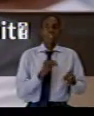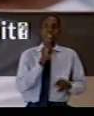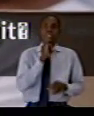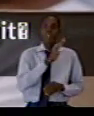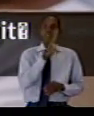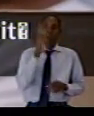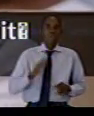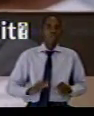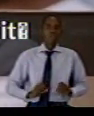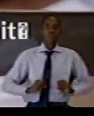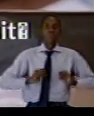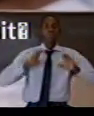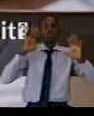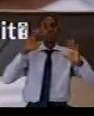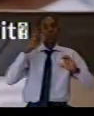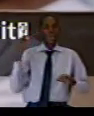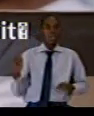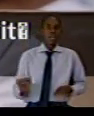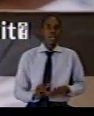it's never quits.